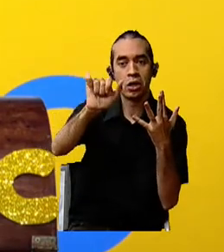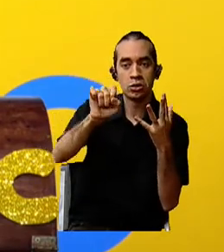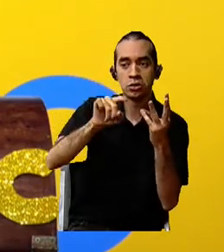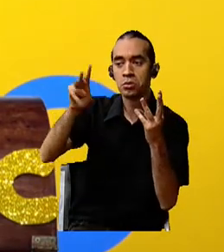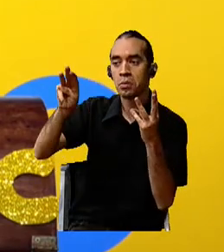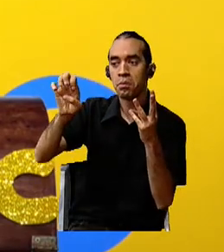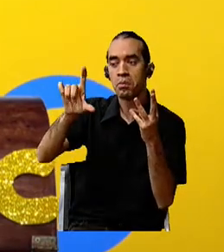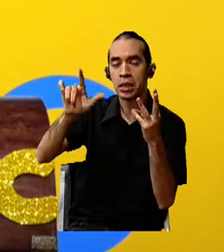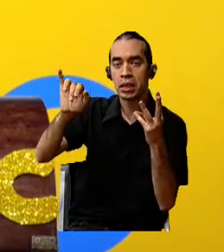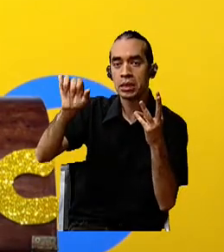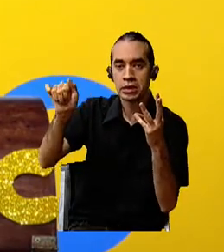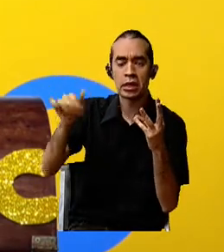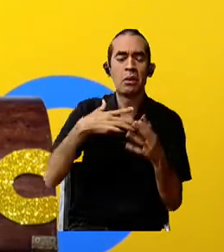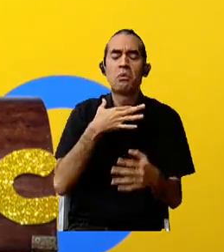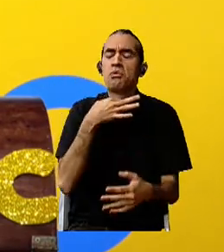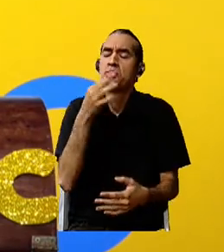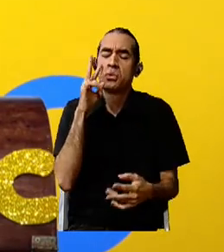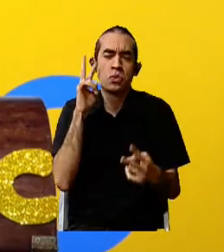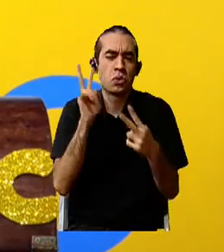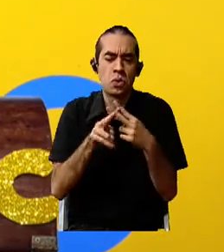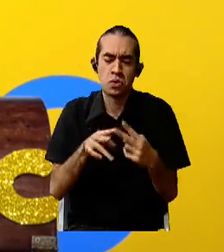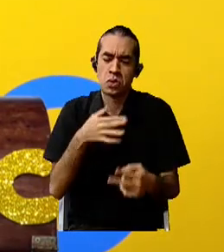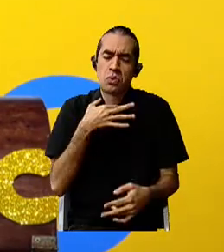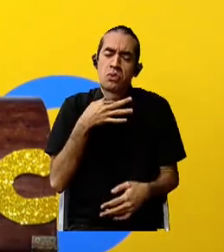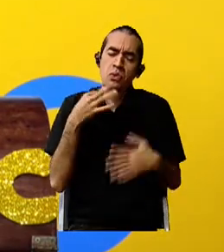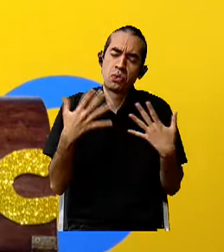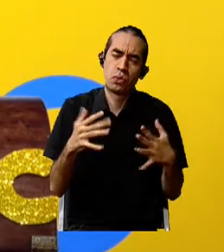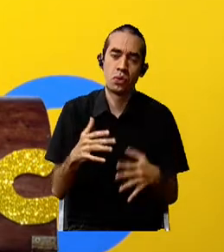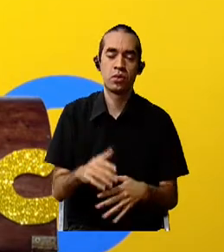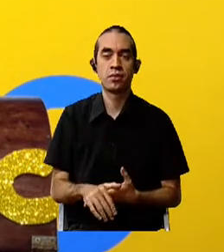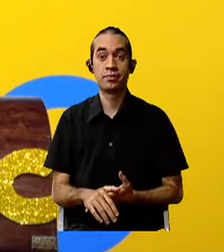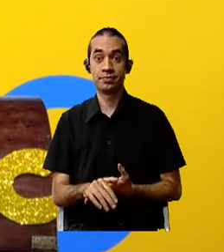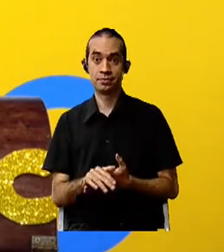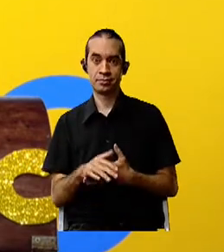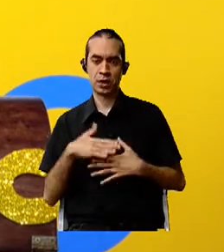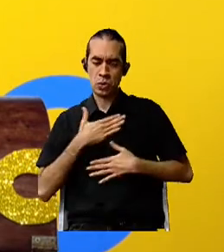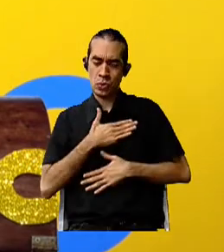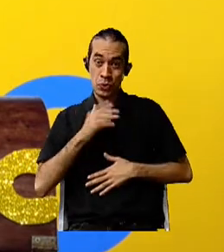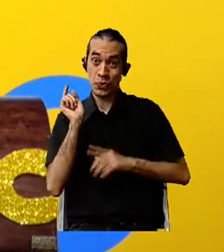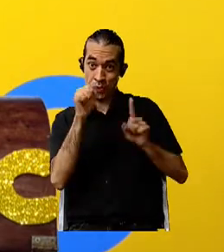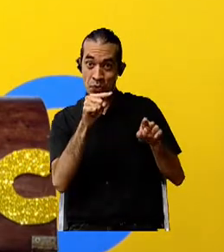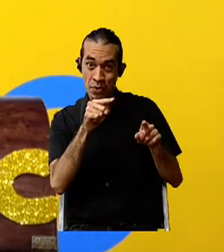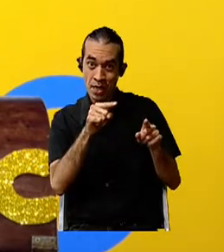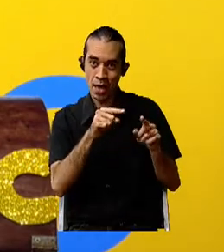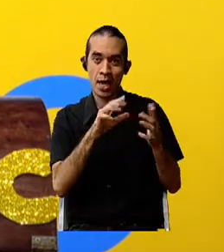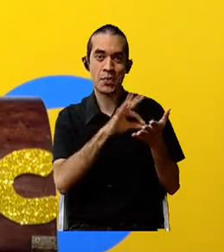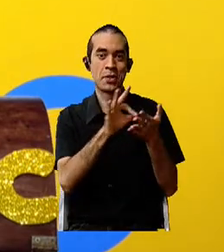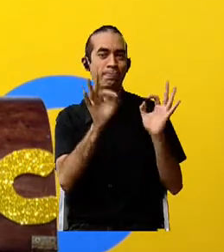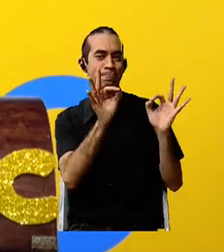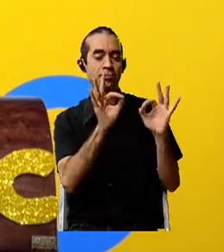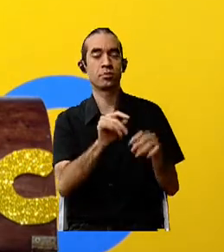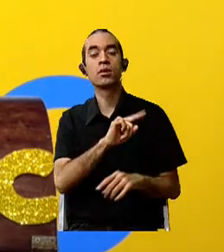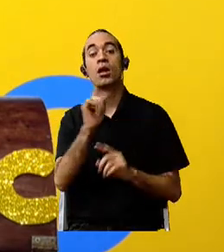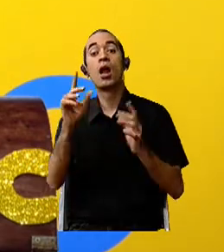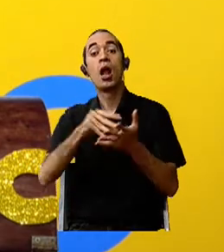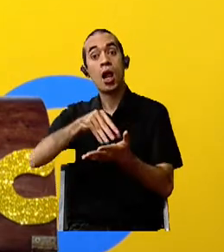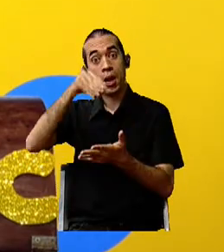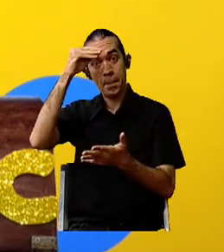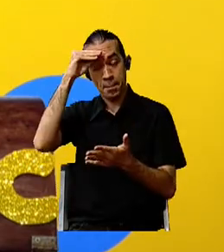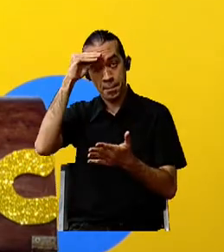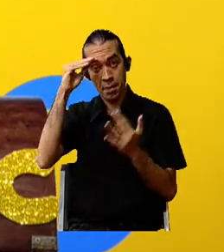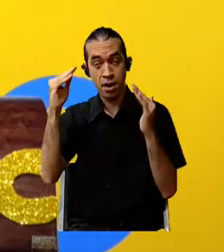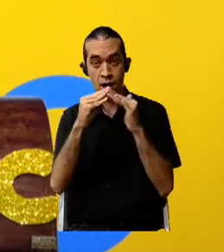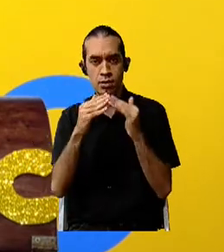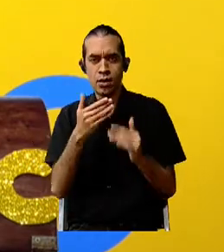you. My pleasure. Going to school is so cool. But learning at home is much more